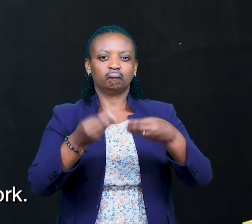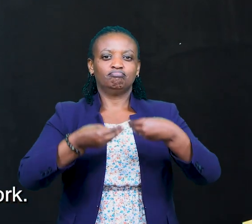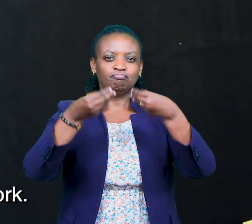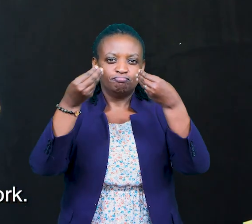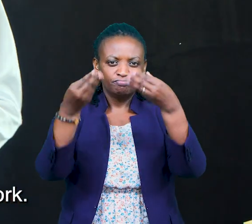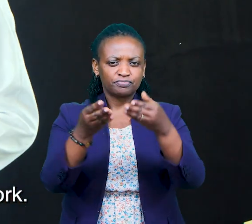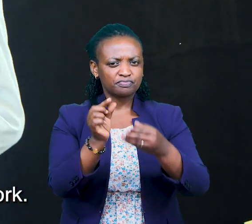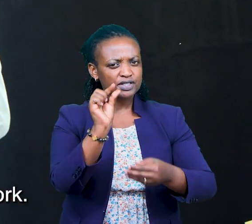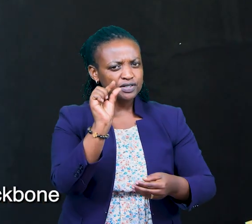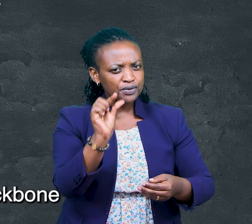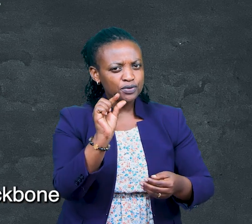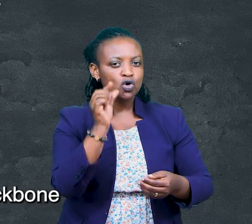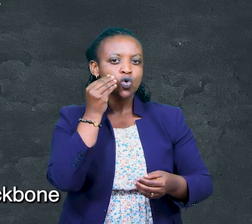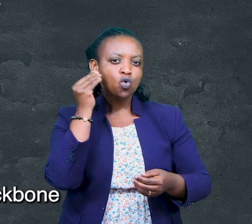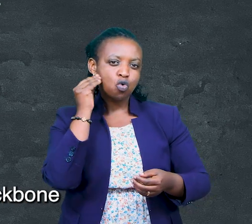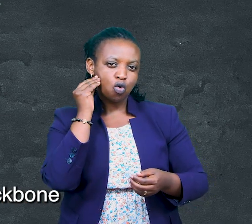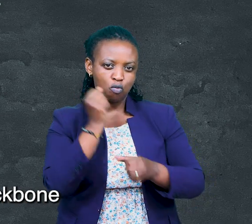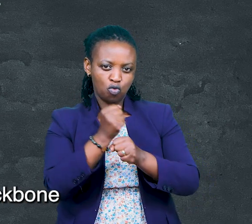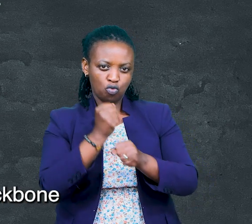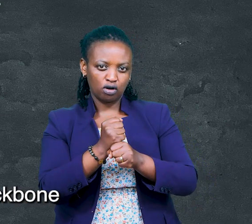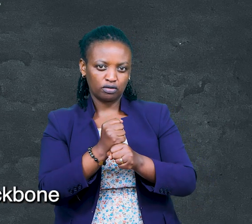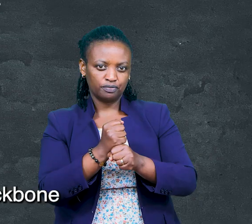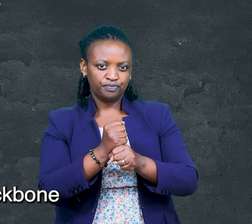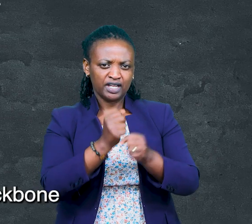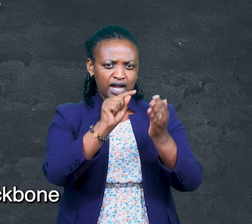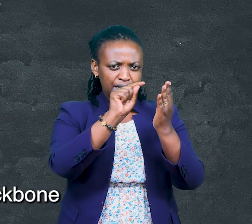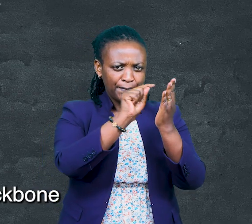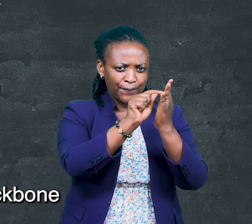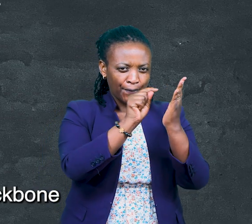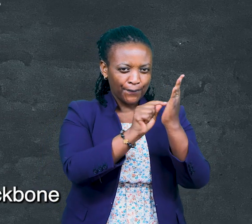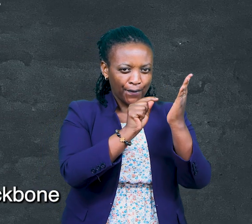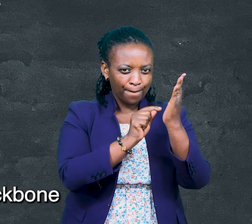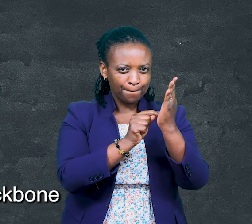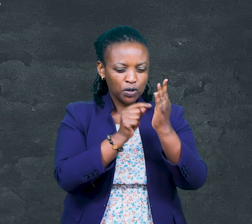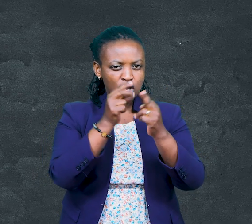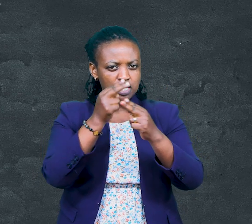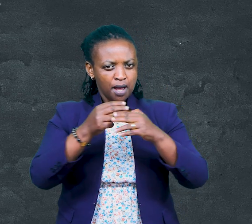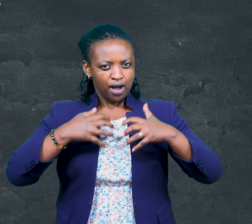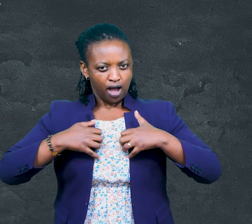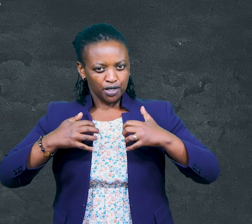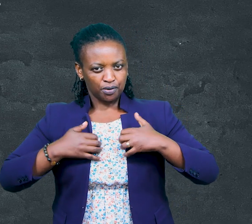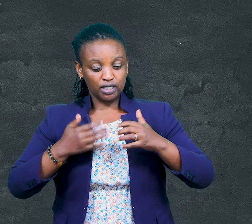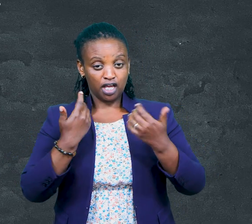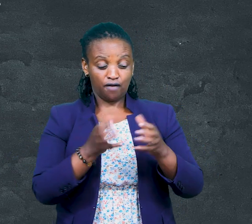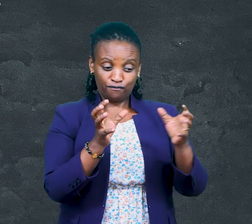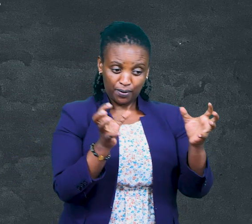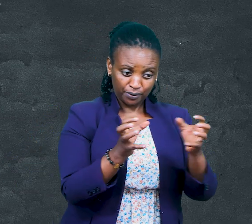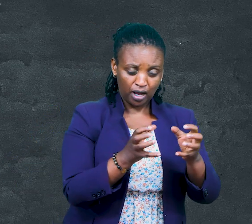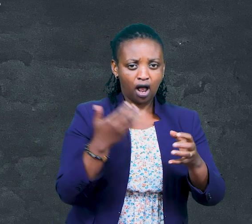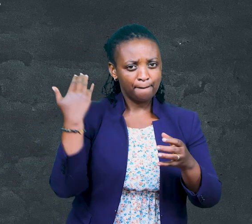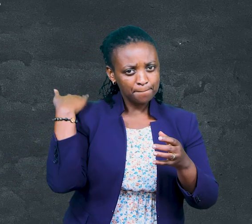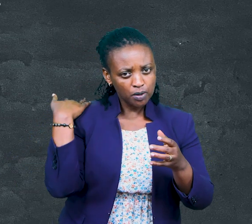a piece of homework. You are to make a list of animals with a backbone and those without